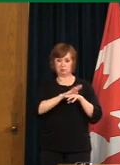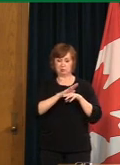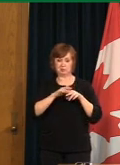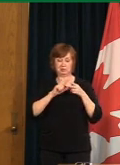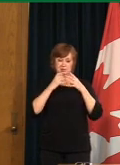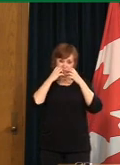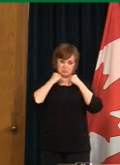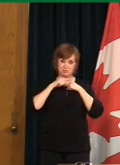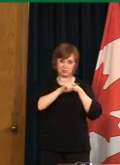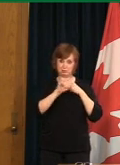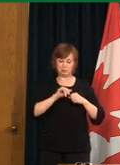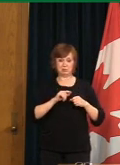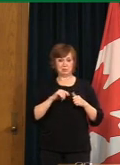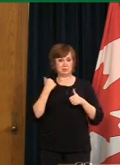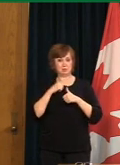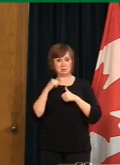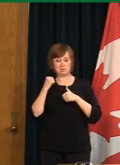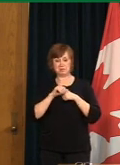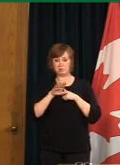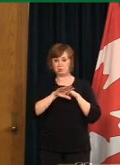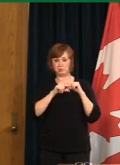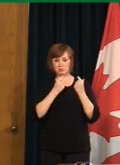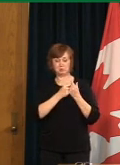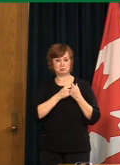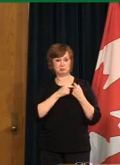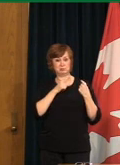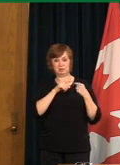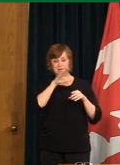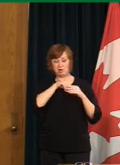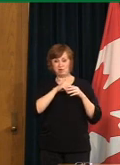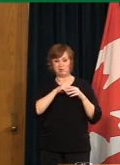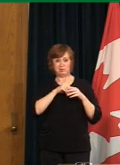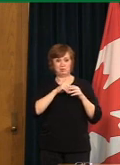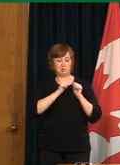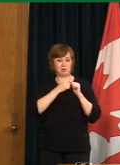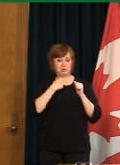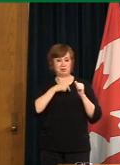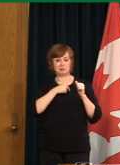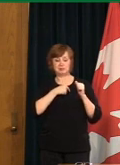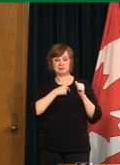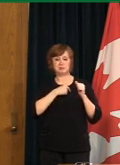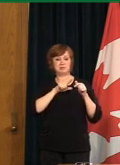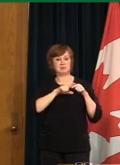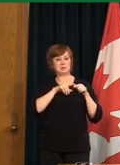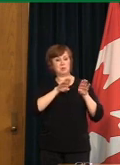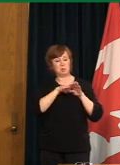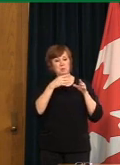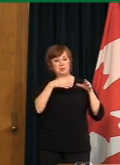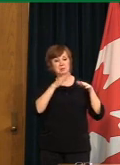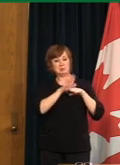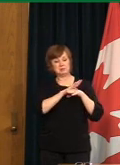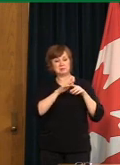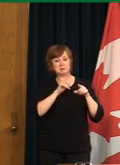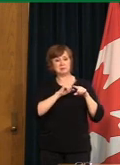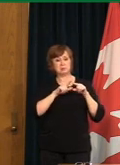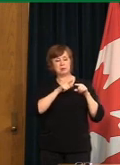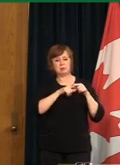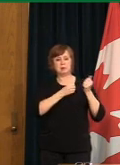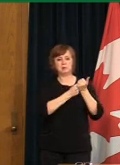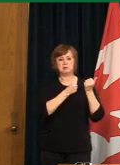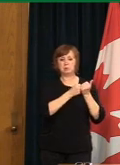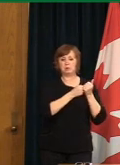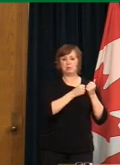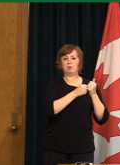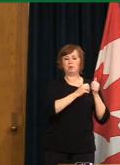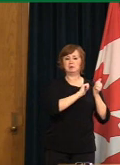businesses that are reinvesting back into our communities with money, with time, investing in our athletic